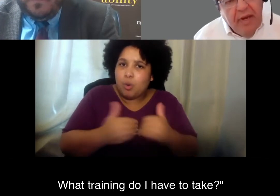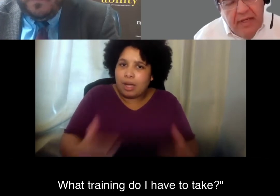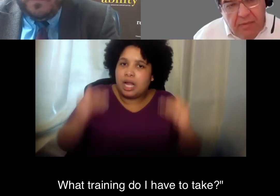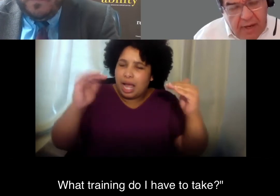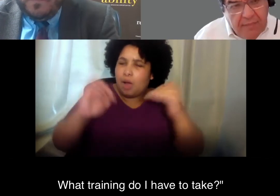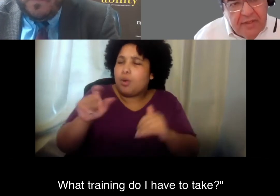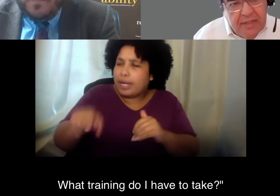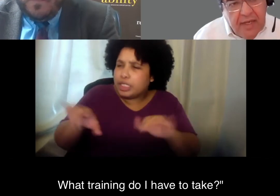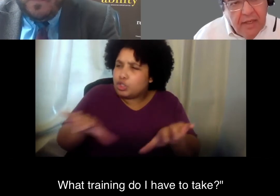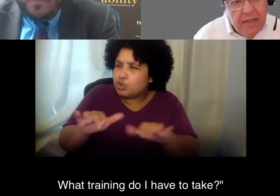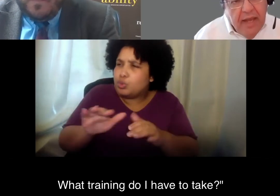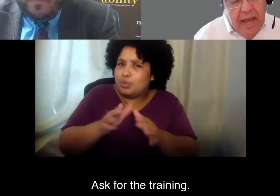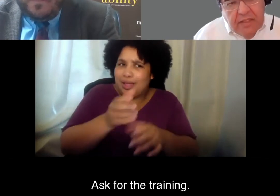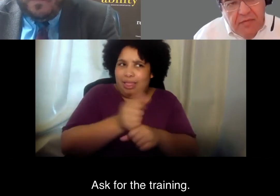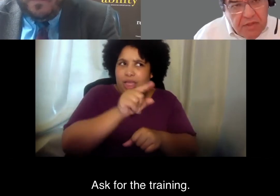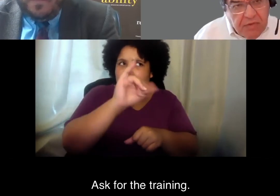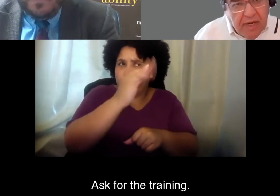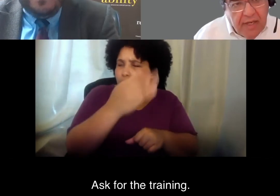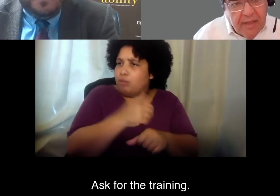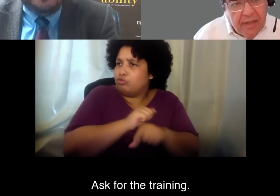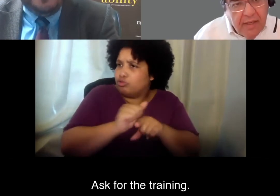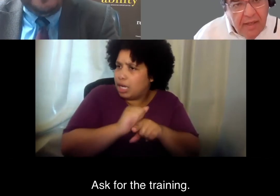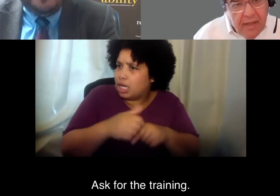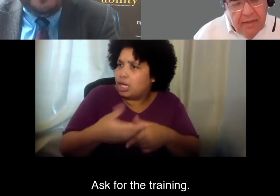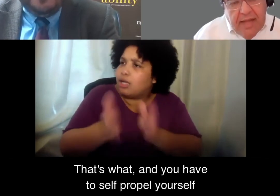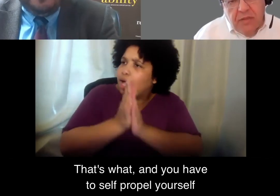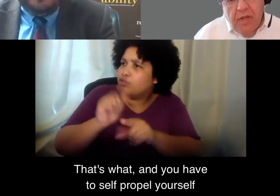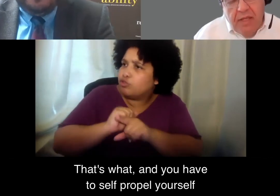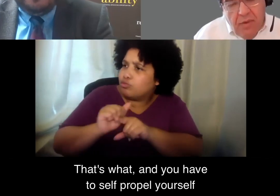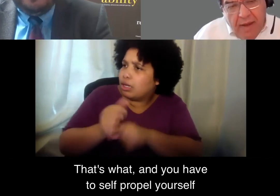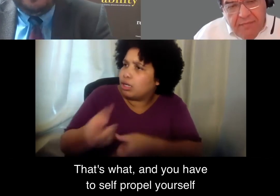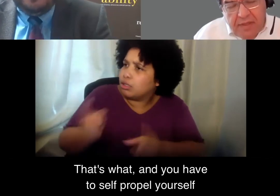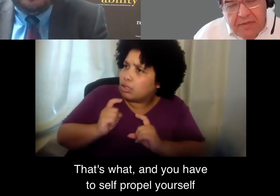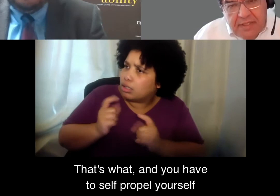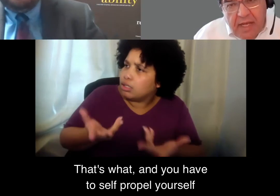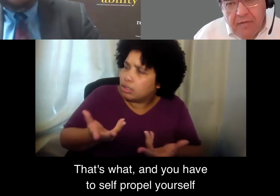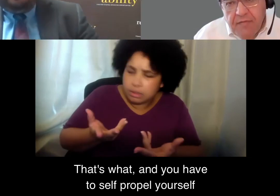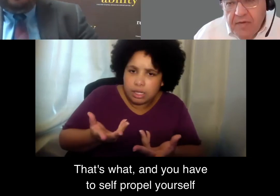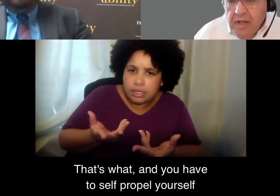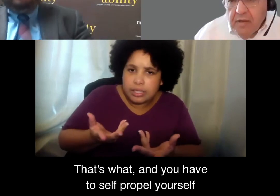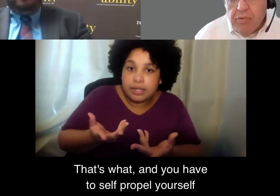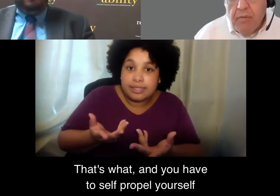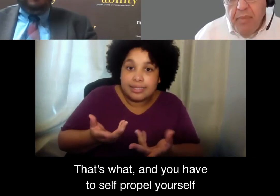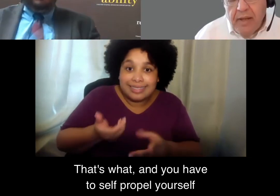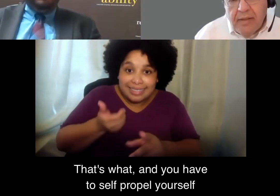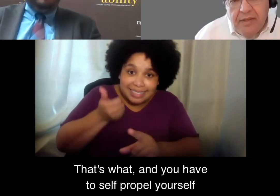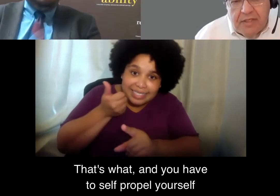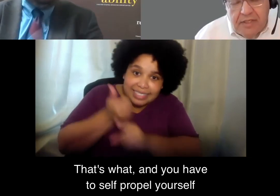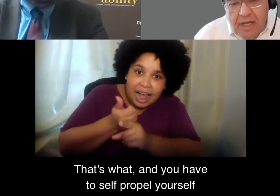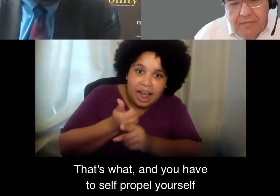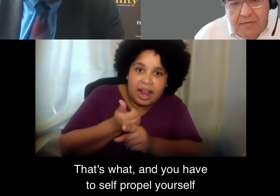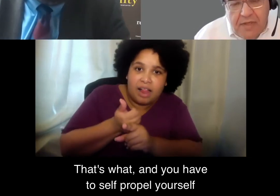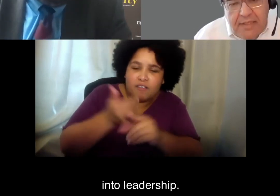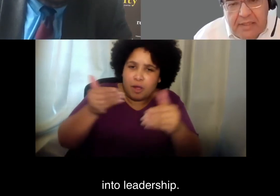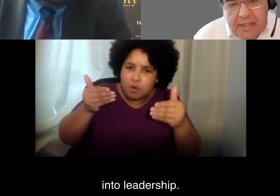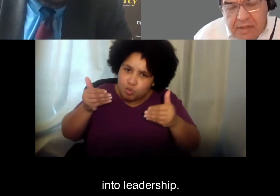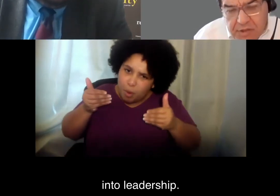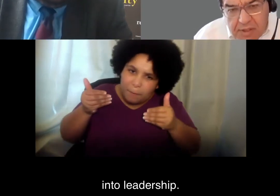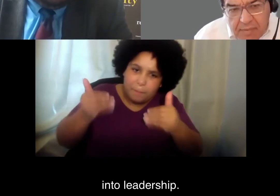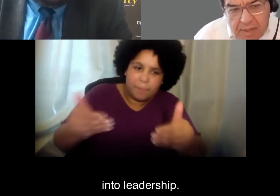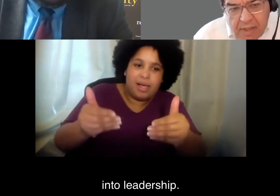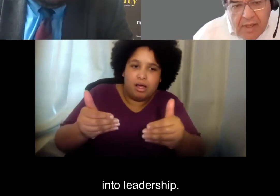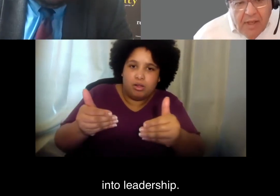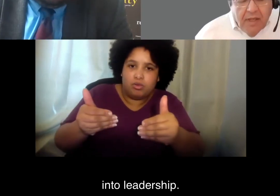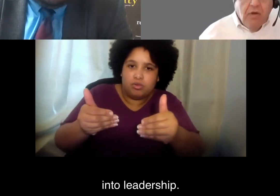What training do I have to take? Ask for the training. And you have to self-propel yourself into